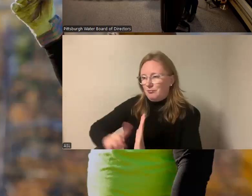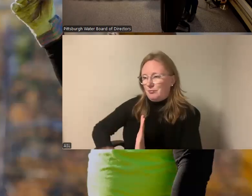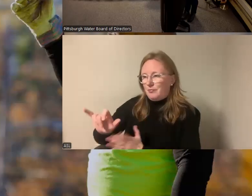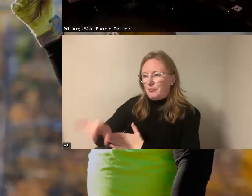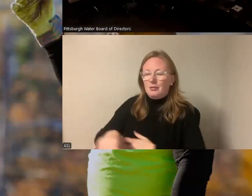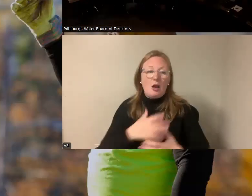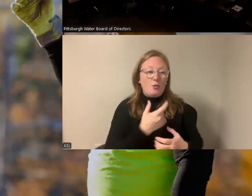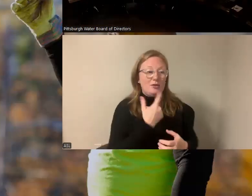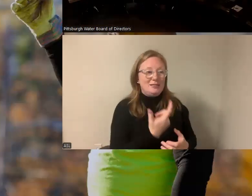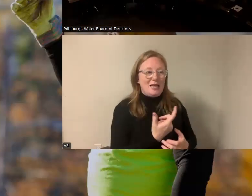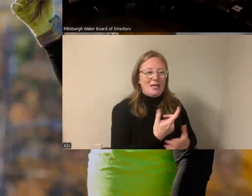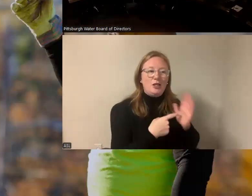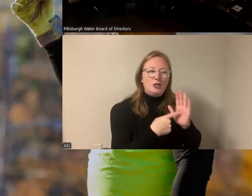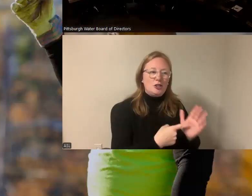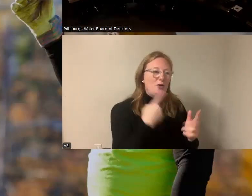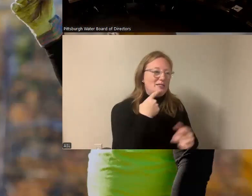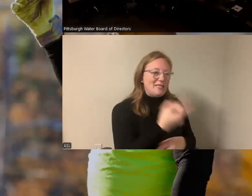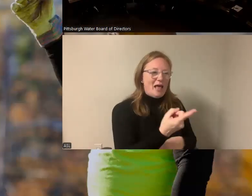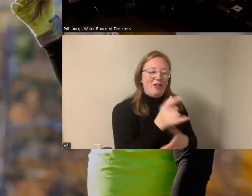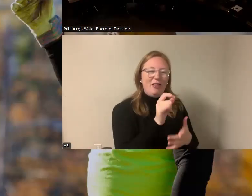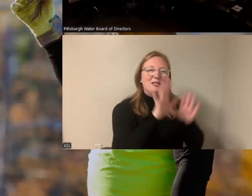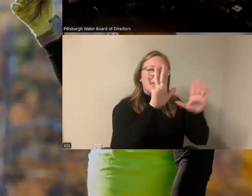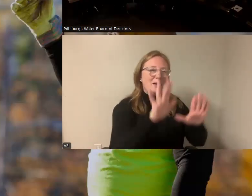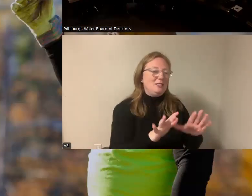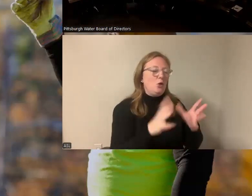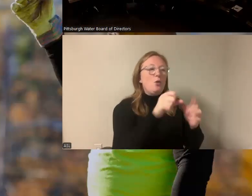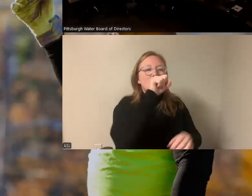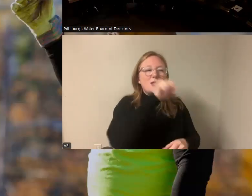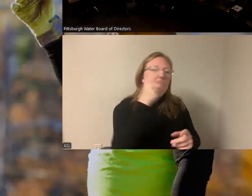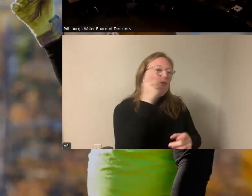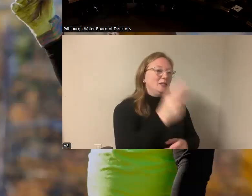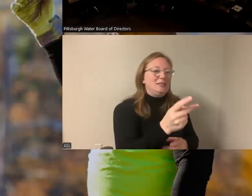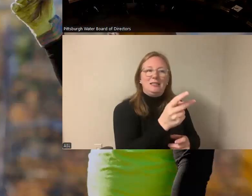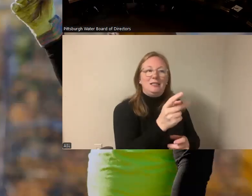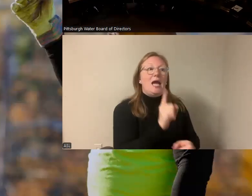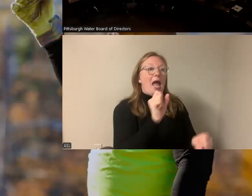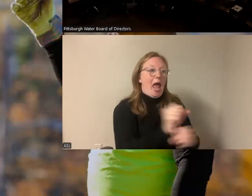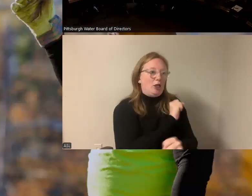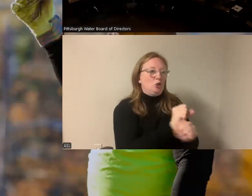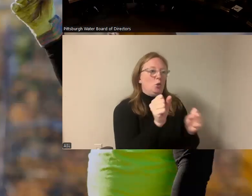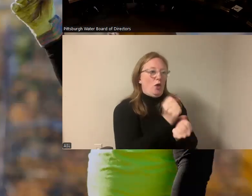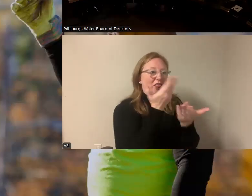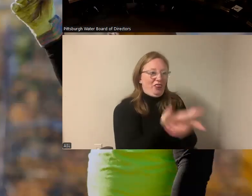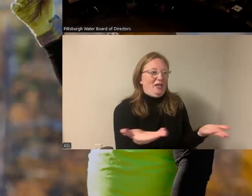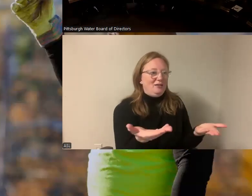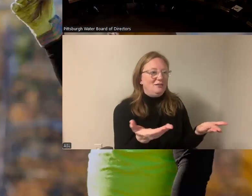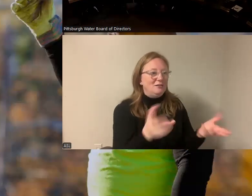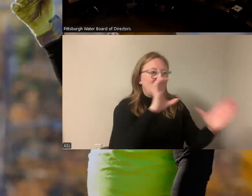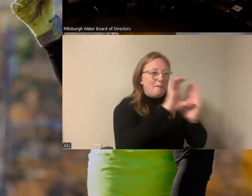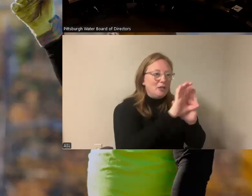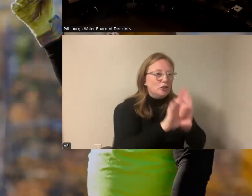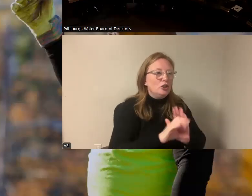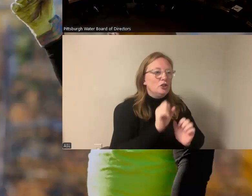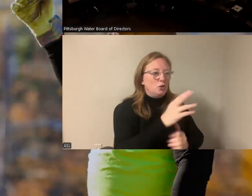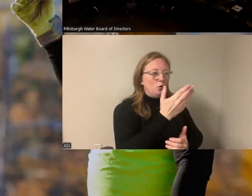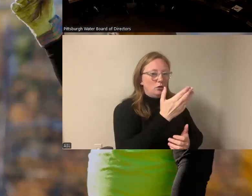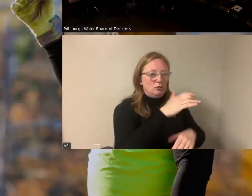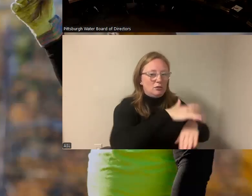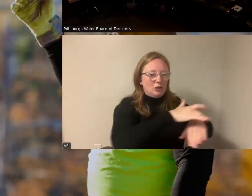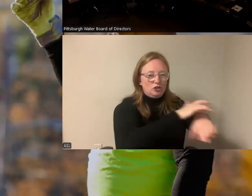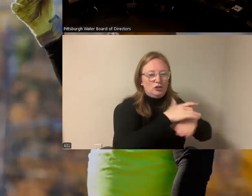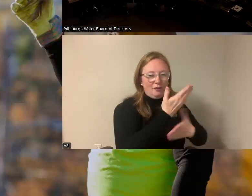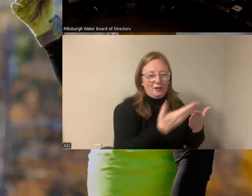the show and tell is really great. And it's a fascinating part of the work that I hadn't really thought